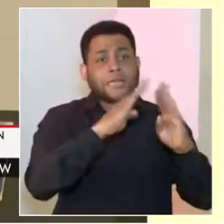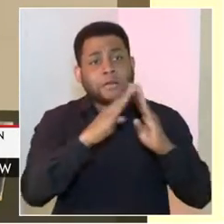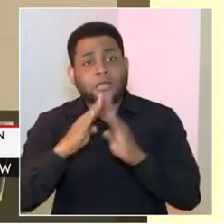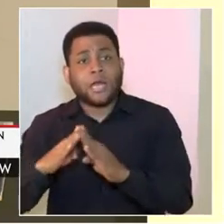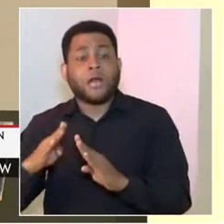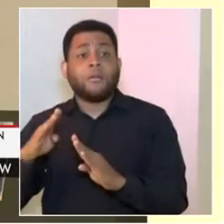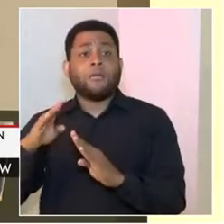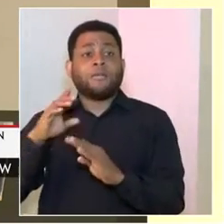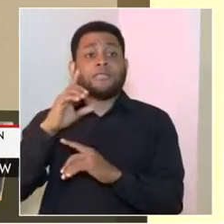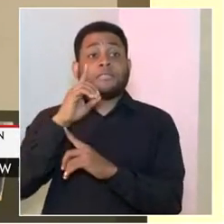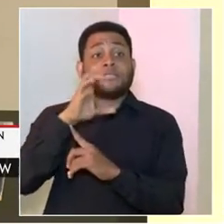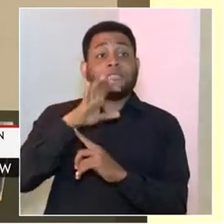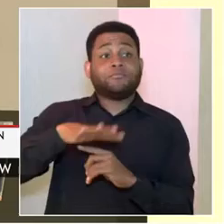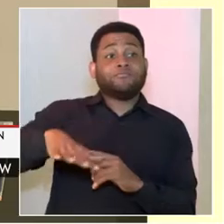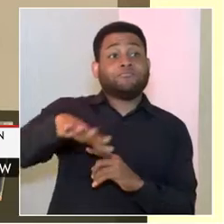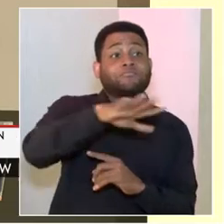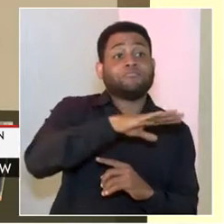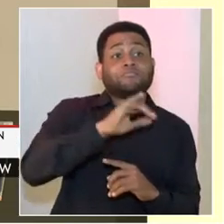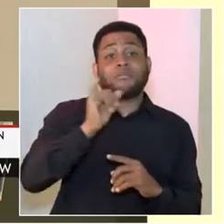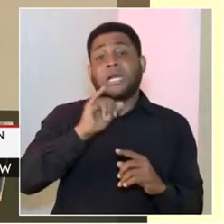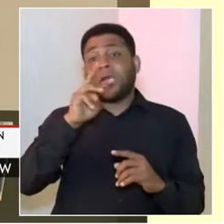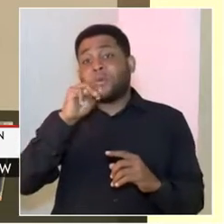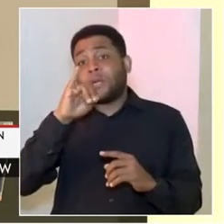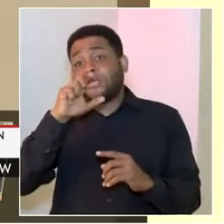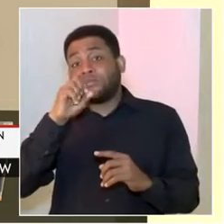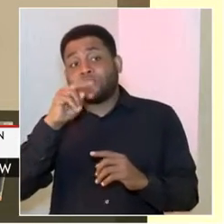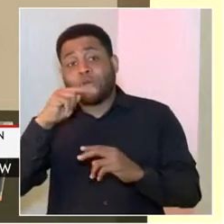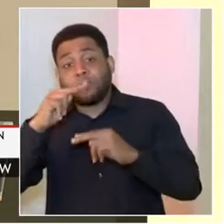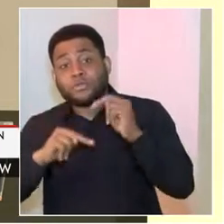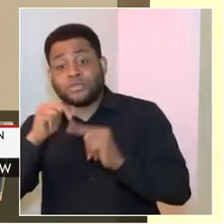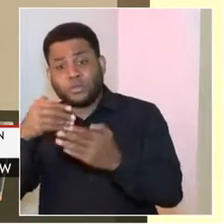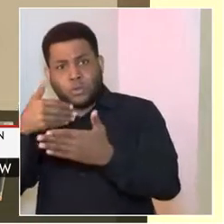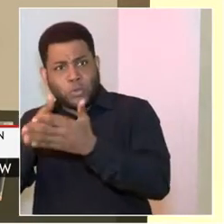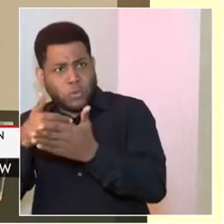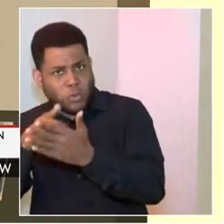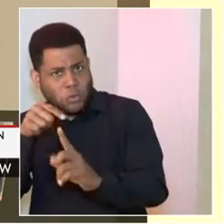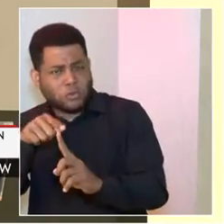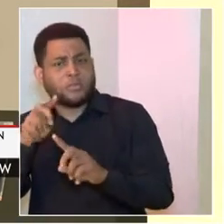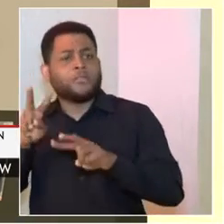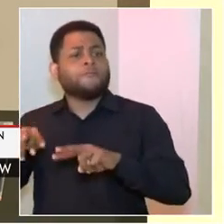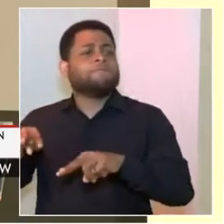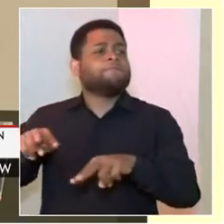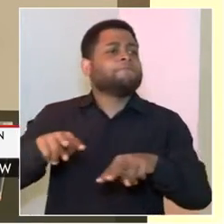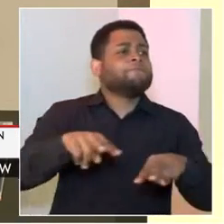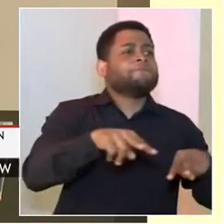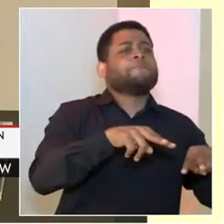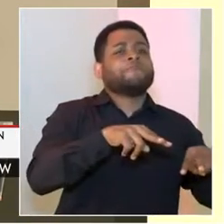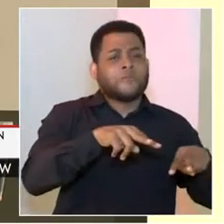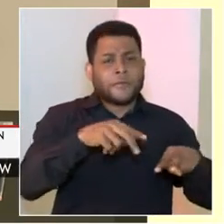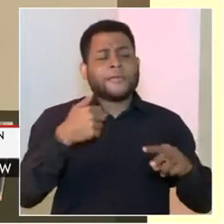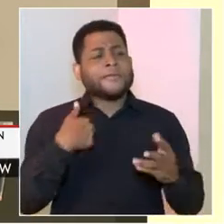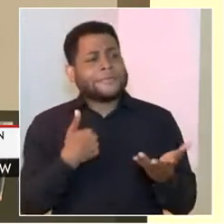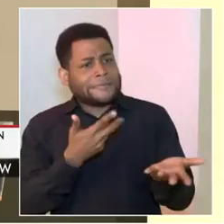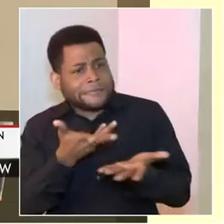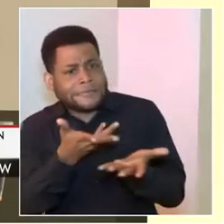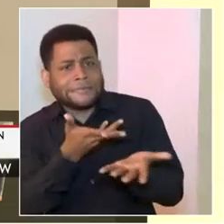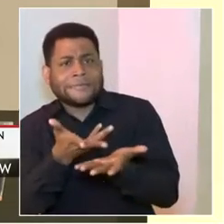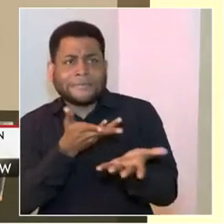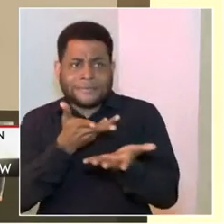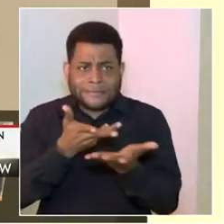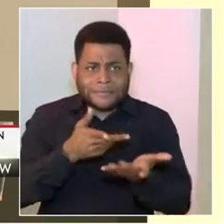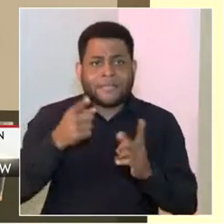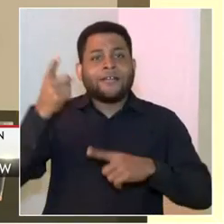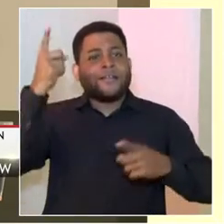talk about just how important it is for us to have a vibrant and growing downtown. And I just want